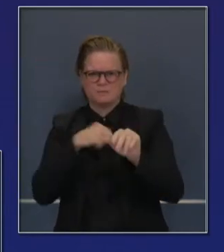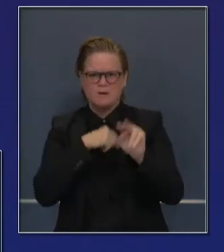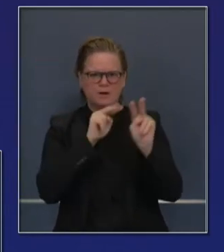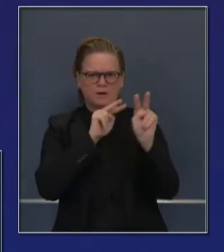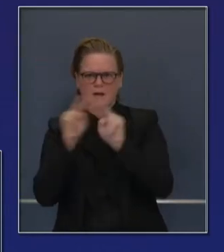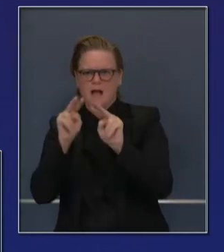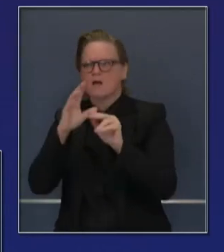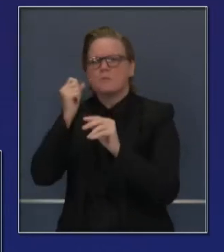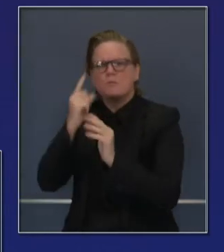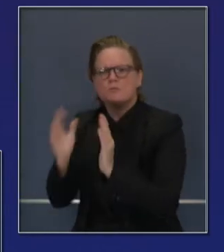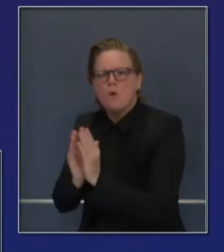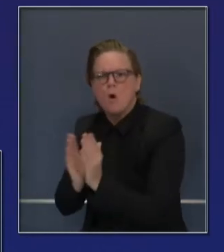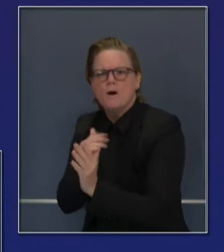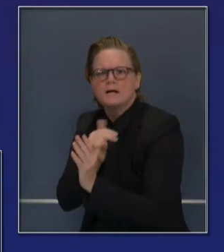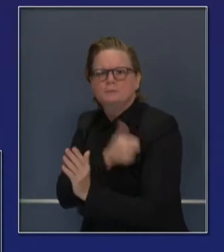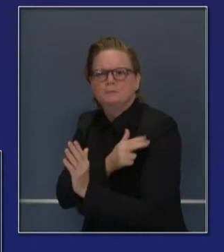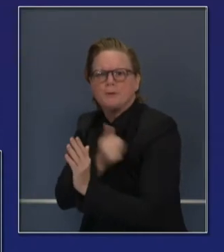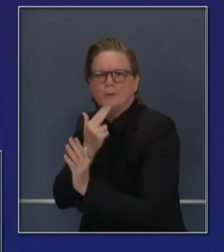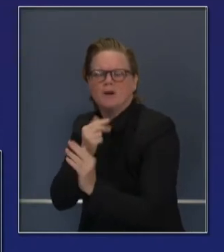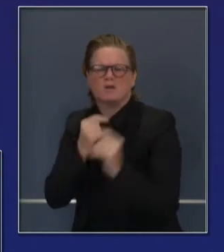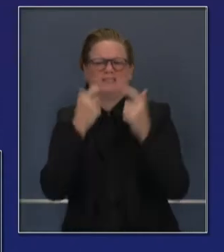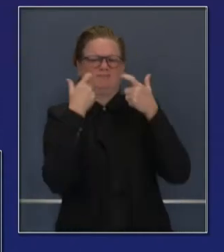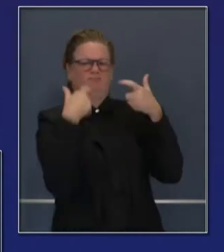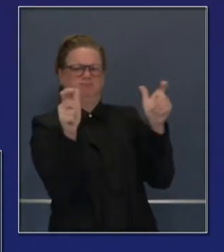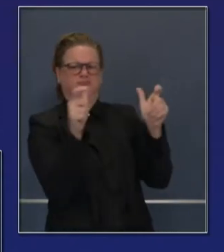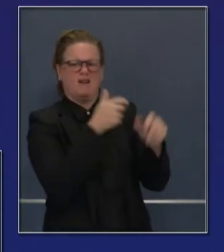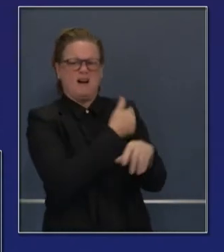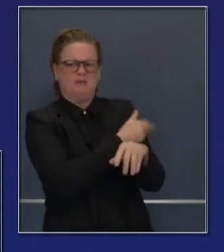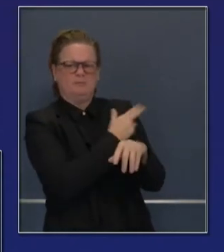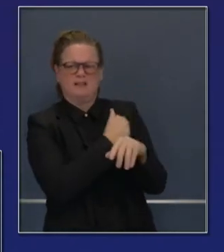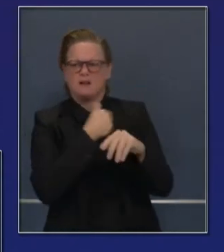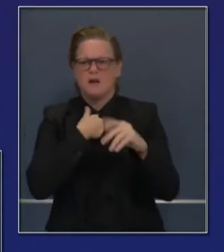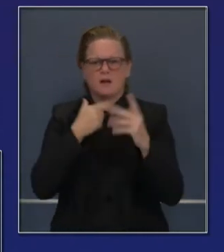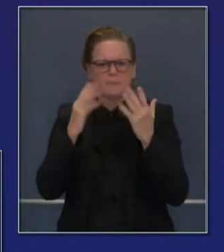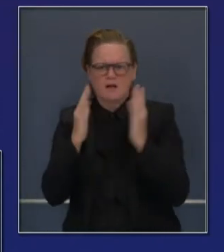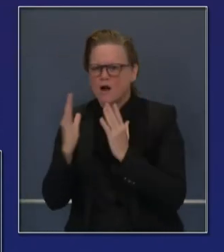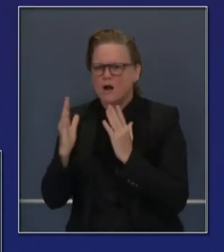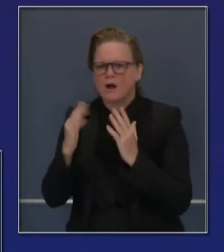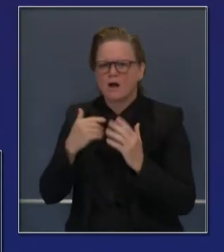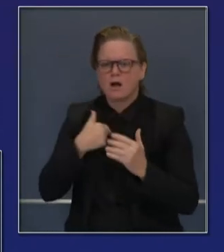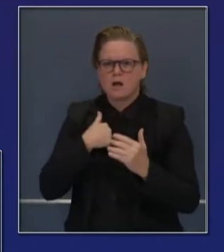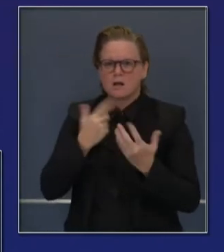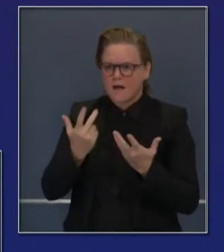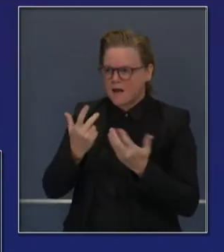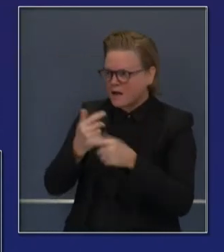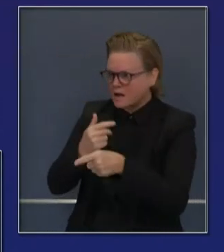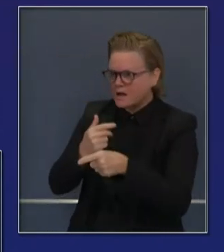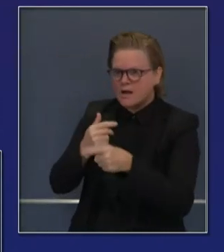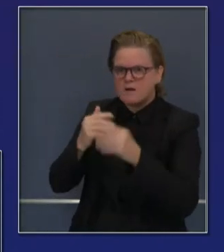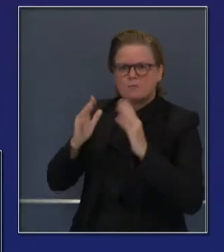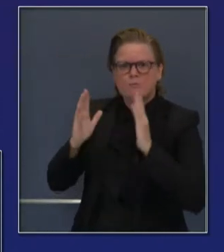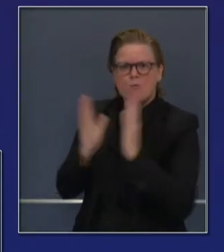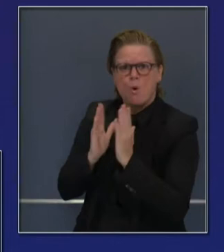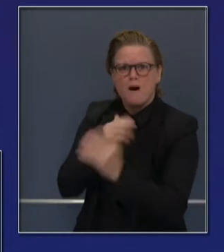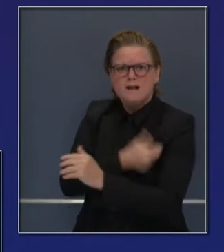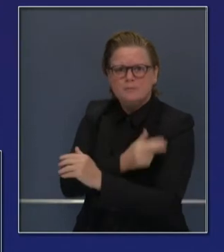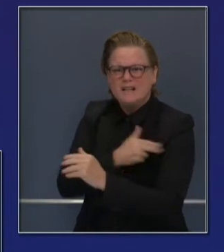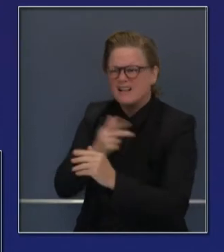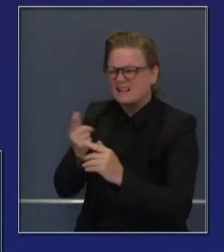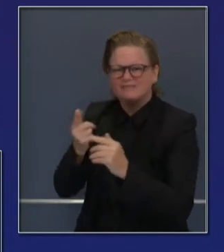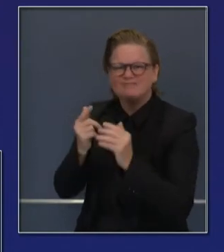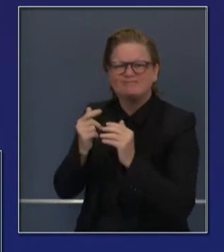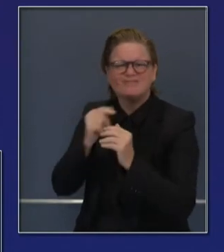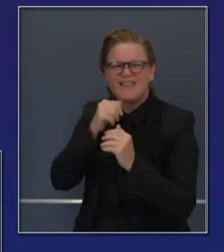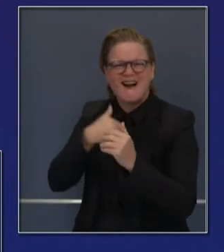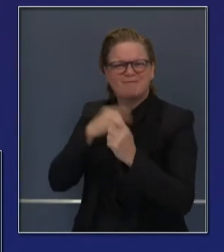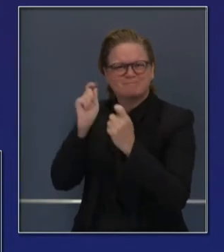regional hospitals that maybe can't ramp up as quickly and as easily. And again, remember, we are doing all that we can